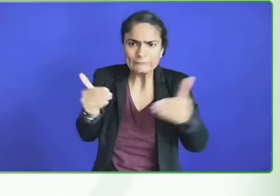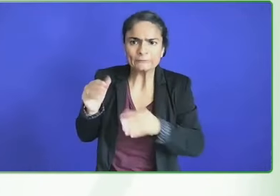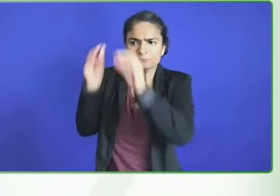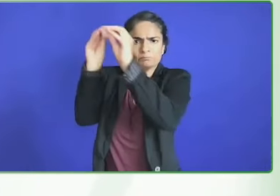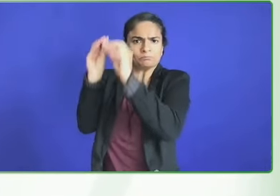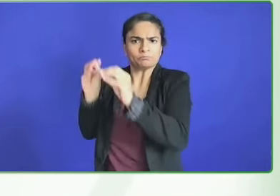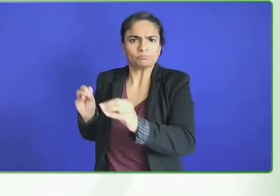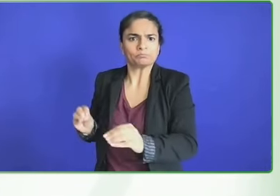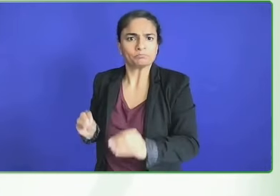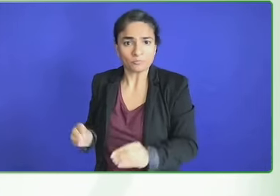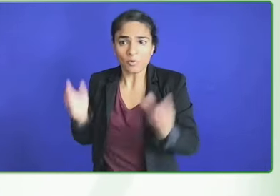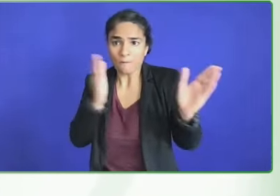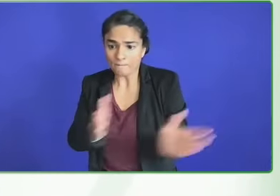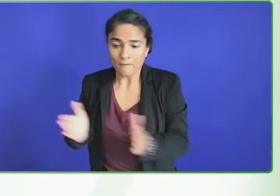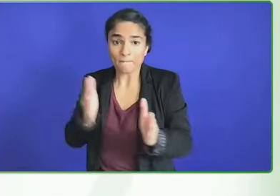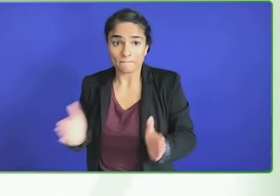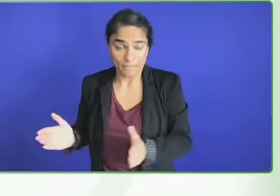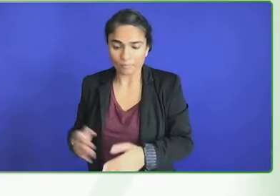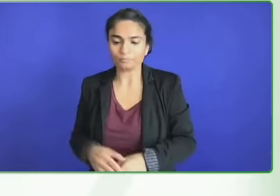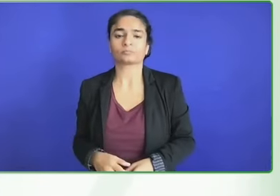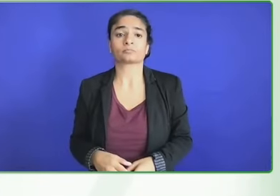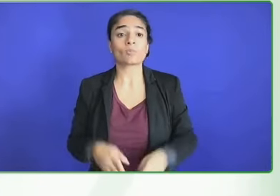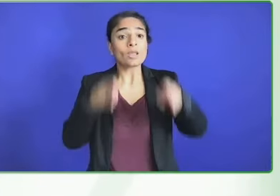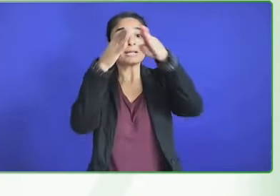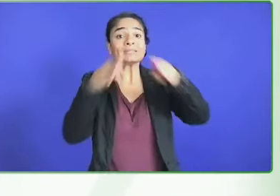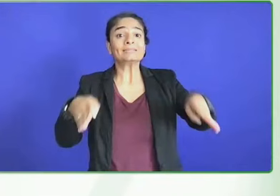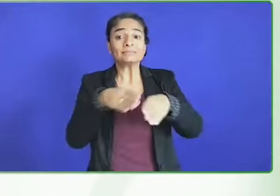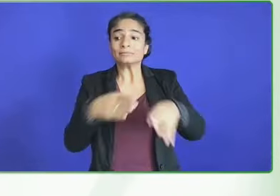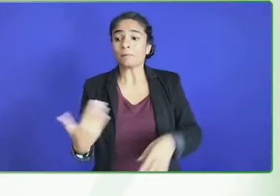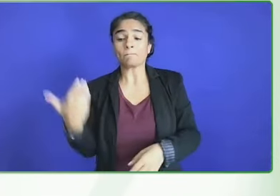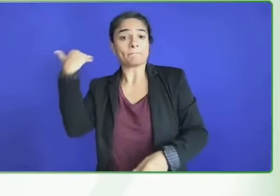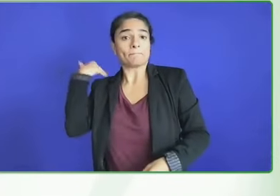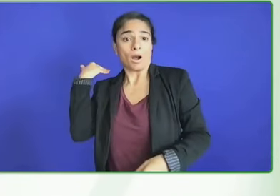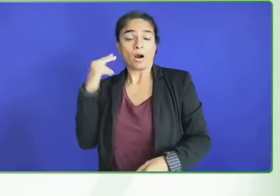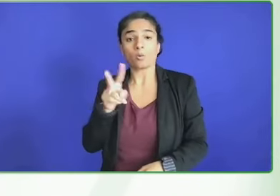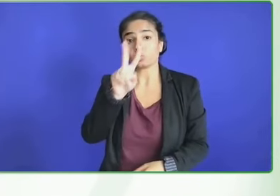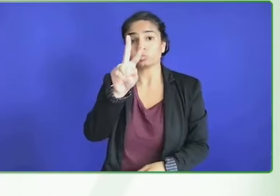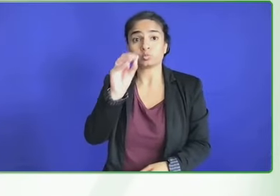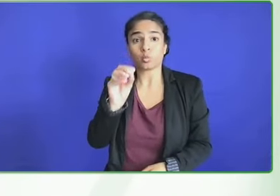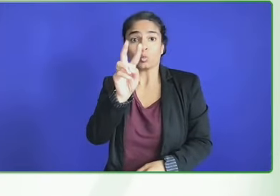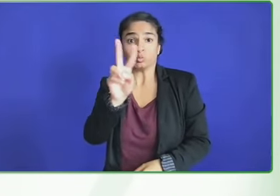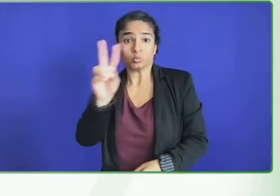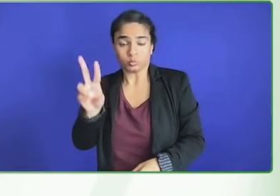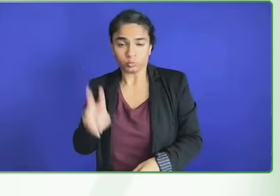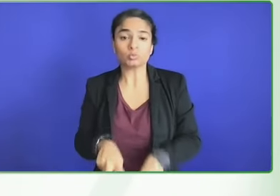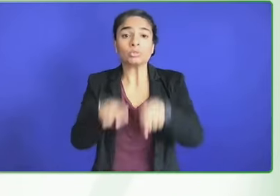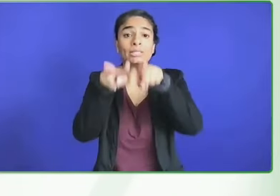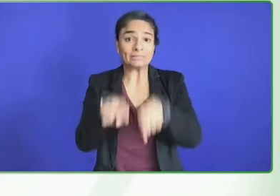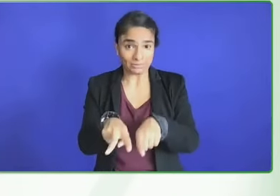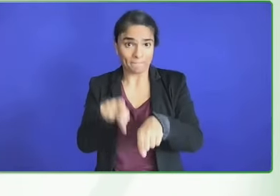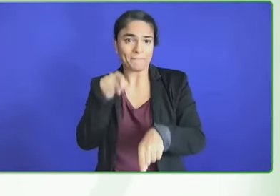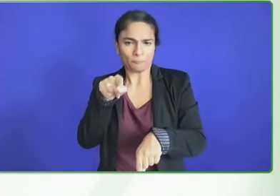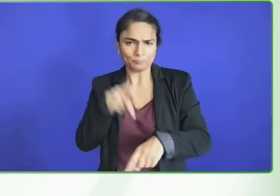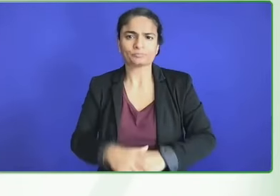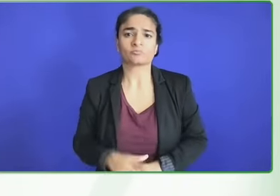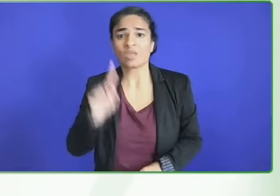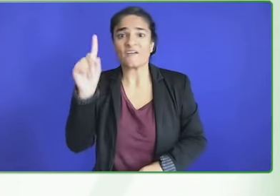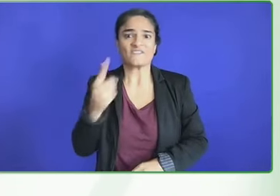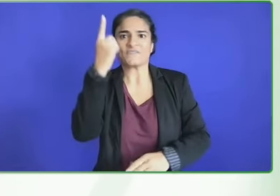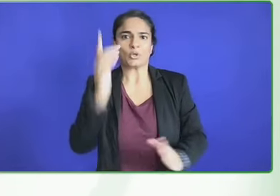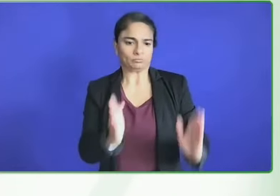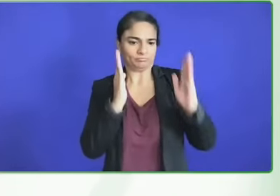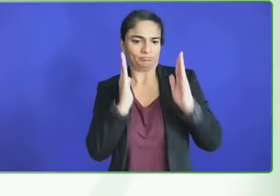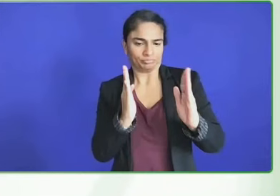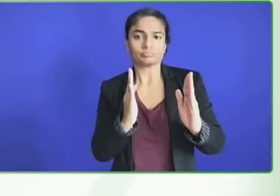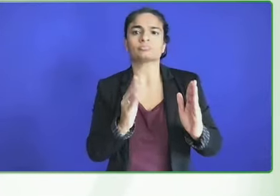plans with the intent of being able to offer advice for future iterations. The Accessible Canada Act